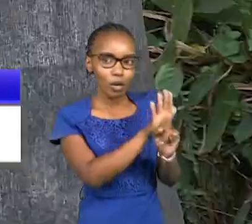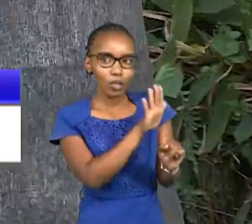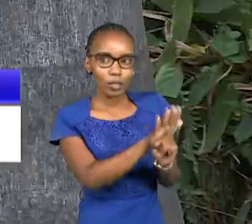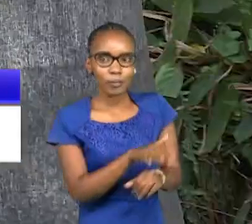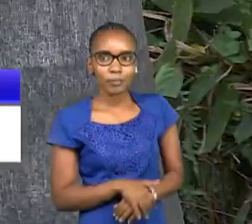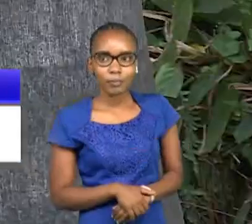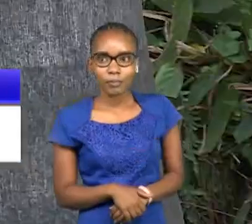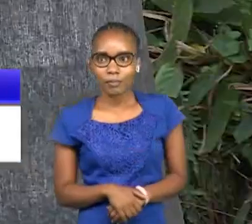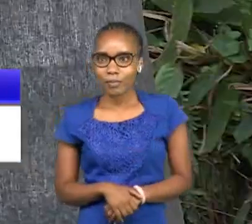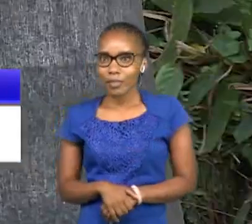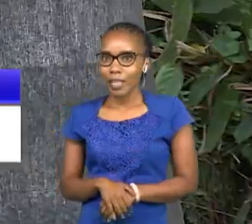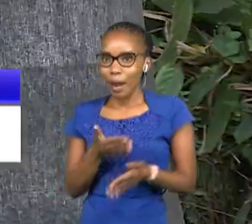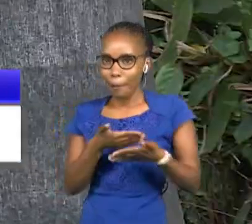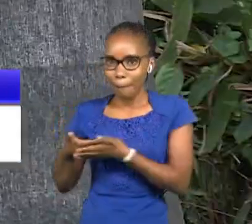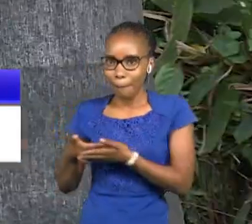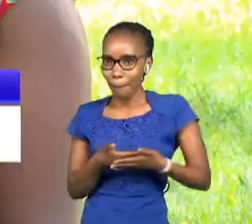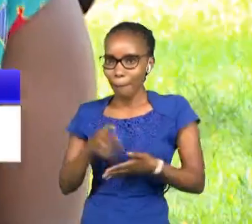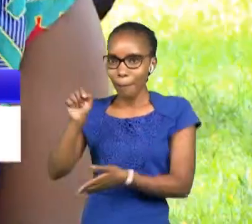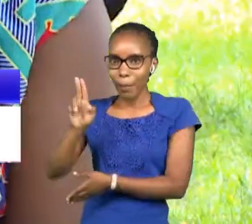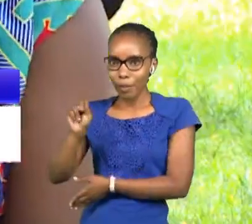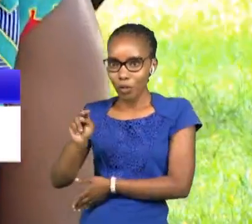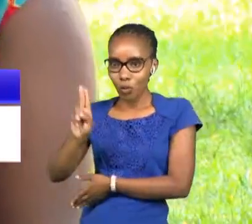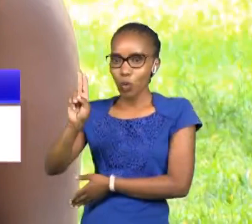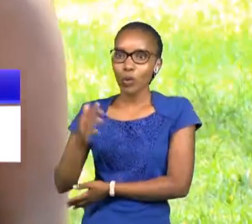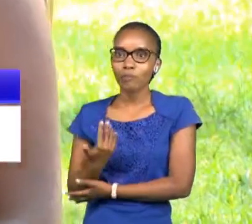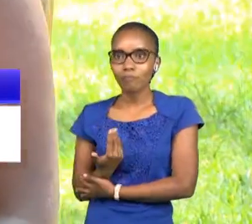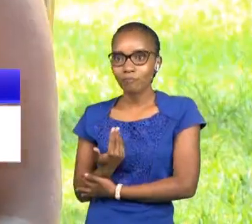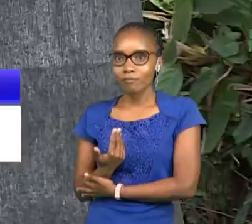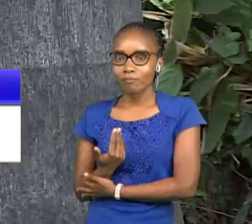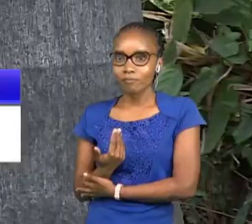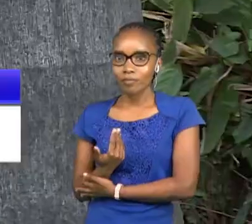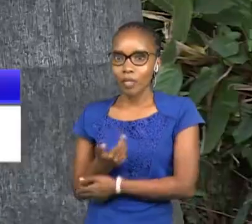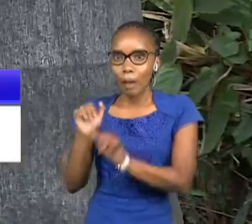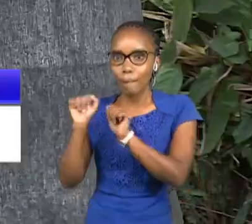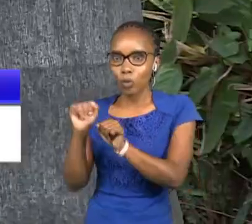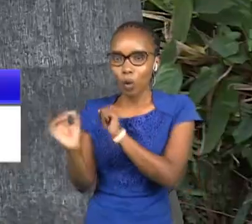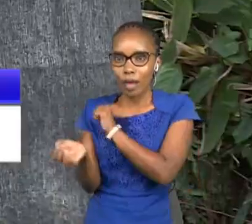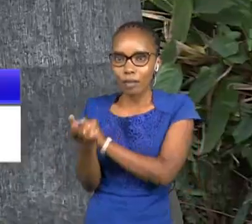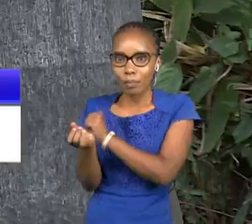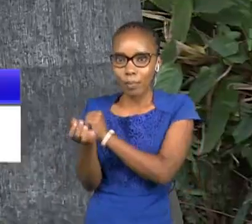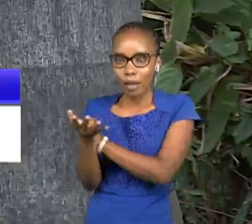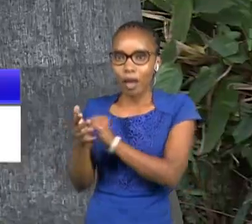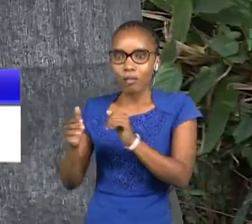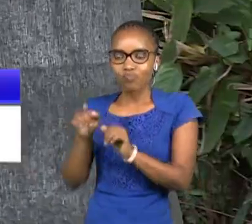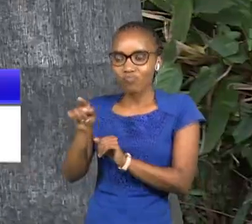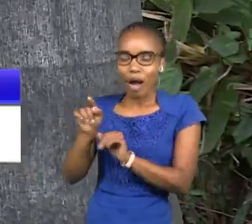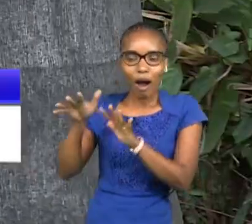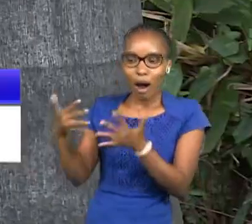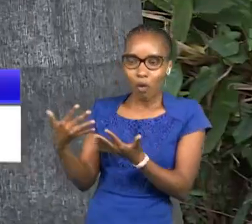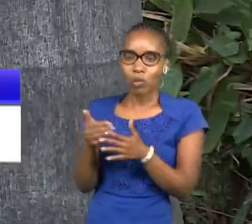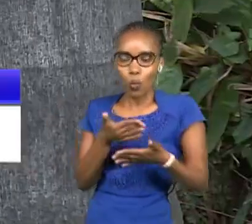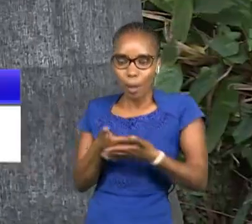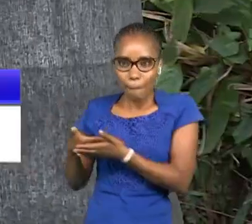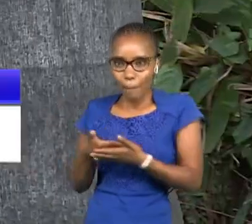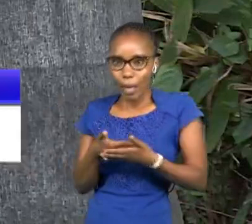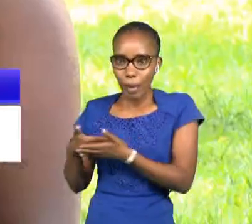here. Right and away. Tunu here. Yeah, of course. Hi, Tunu. So right away, could you kindly just tell our viewers how it was for you with Tunu, and